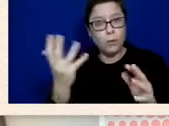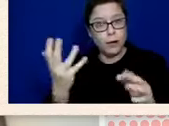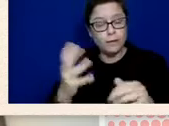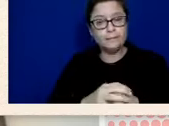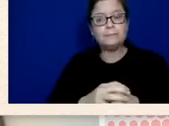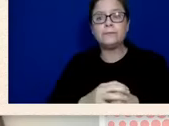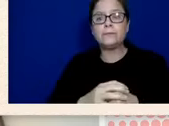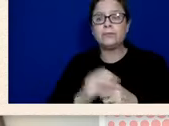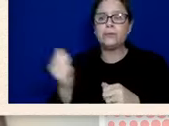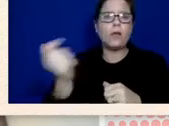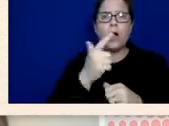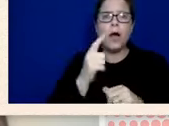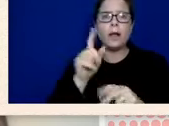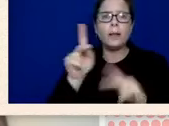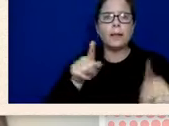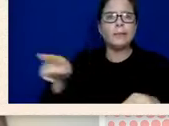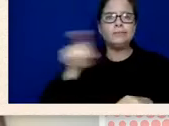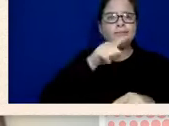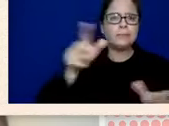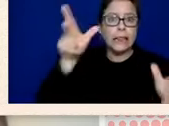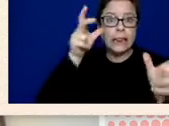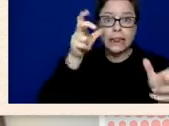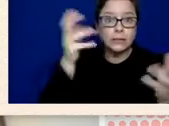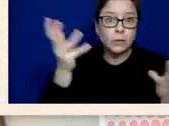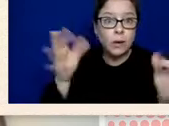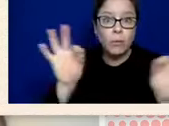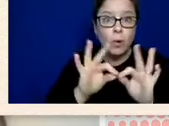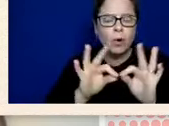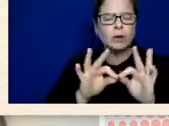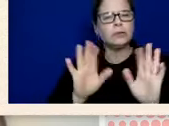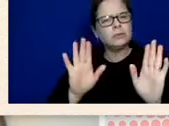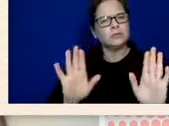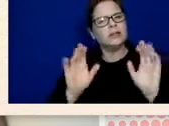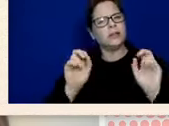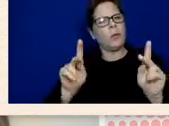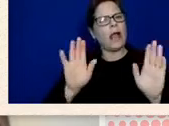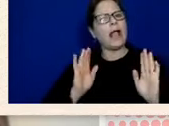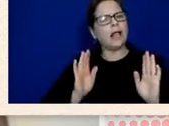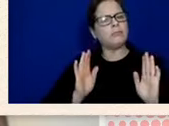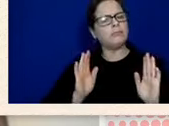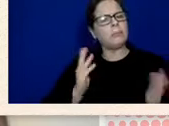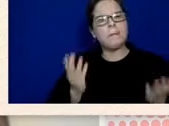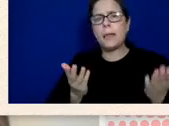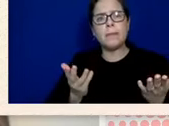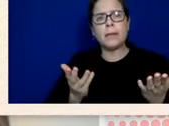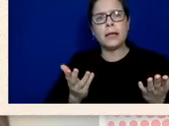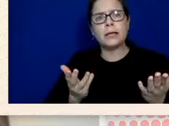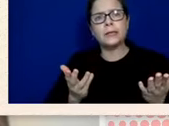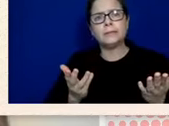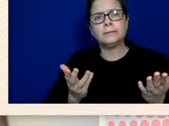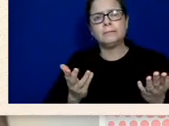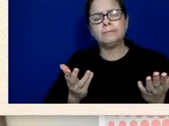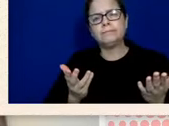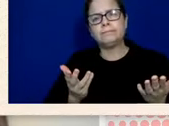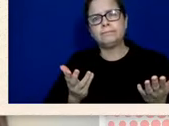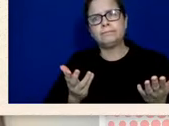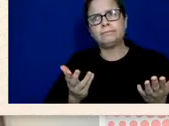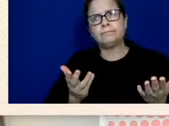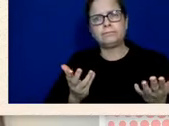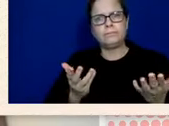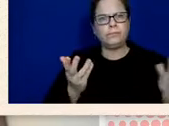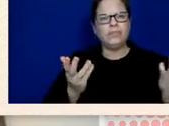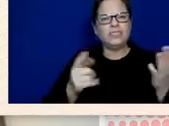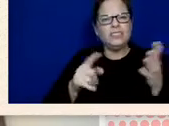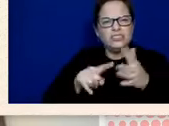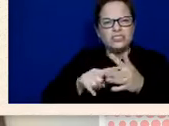for everybody who is listening, I think I think it's okay that maybe uh, you can have that rough